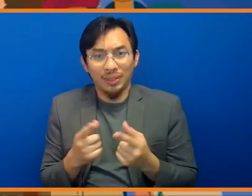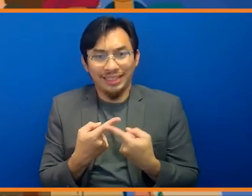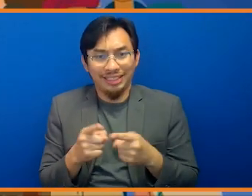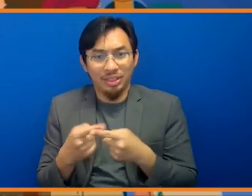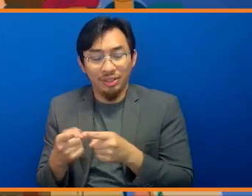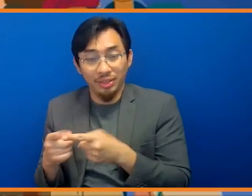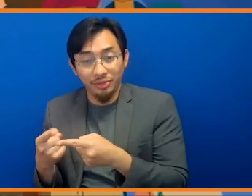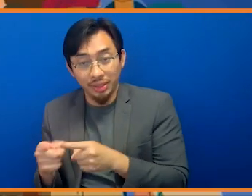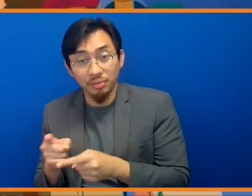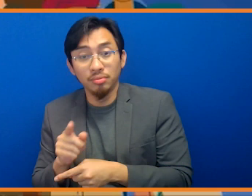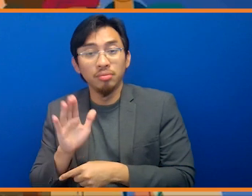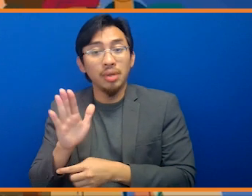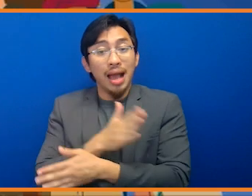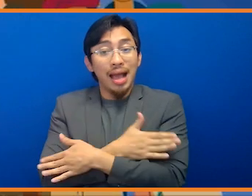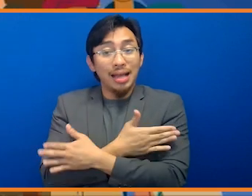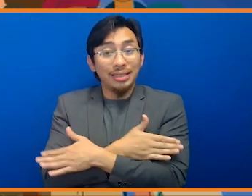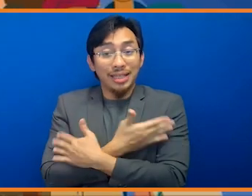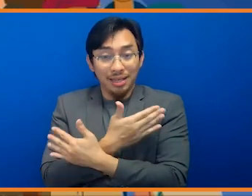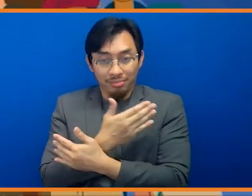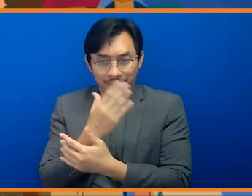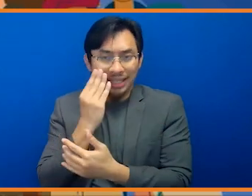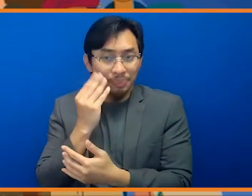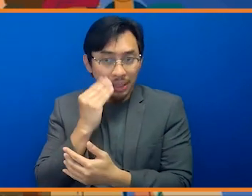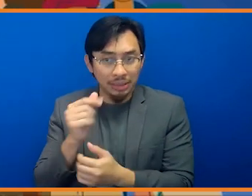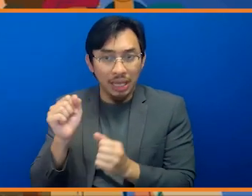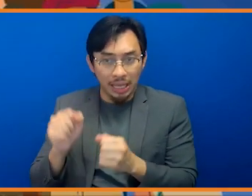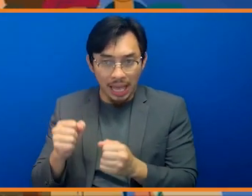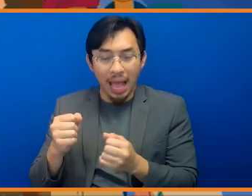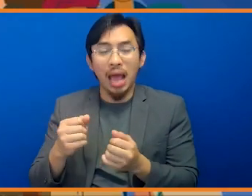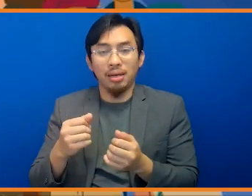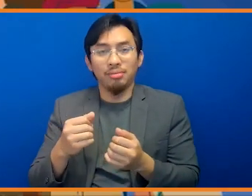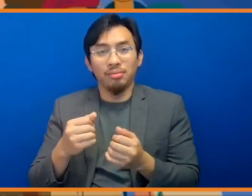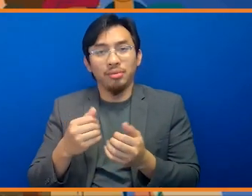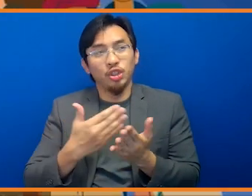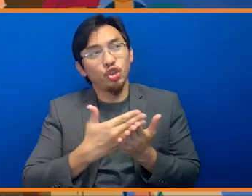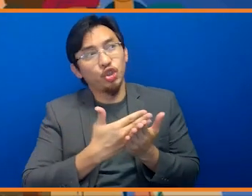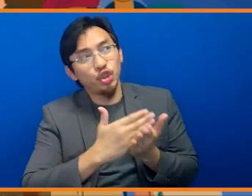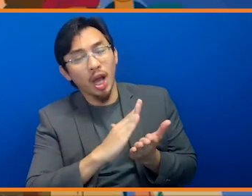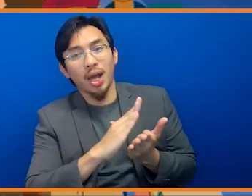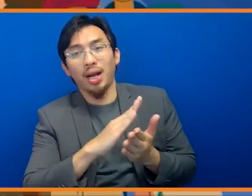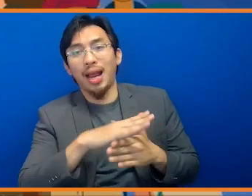Aceh's experience can be shared outside Aceh.